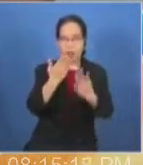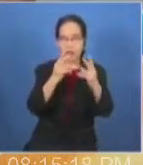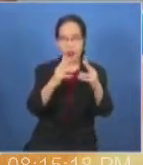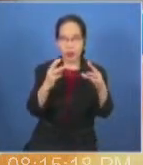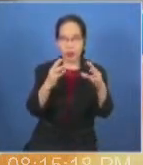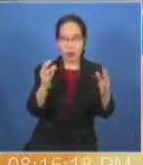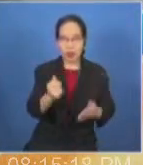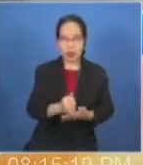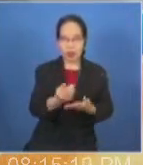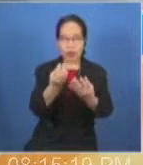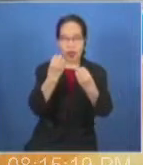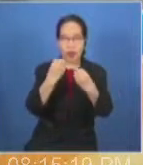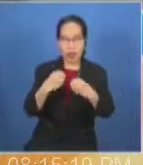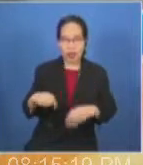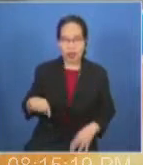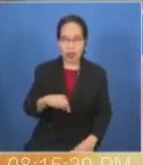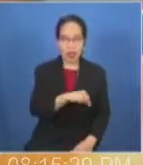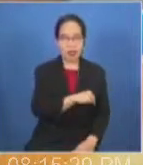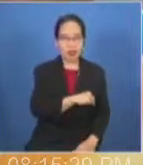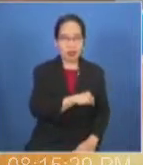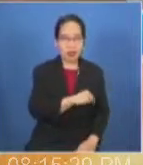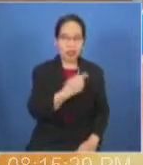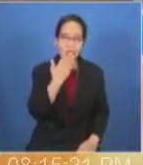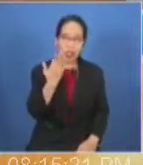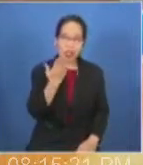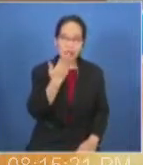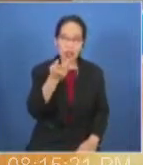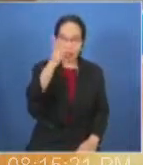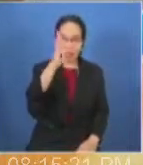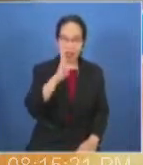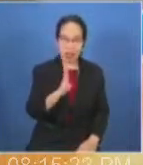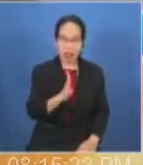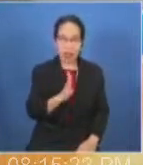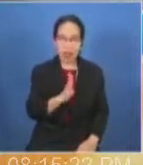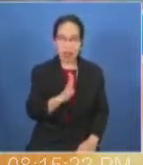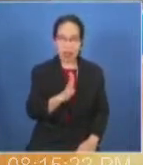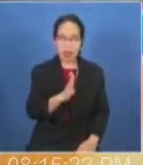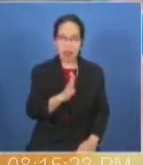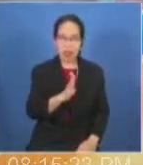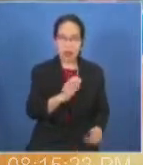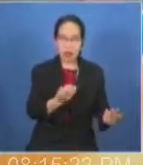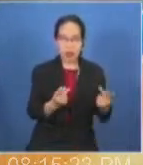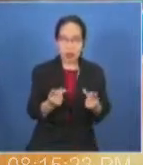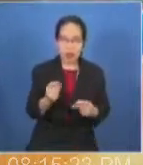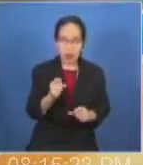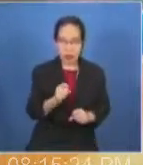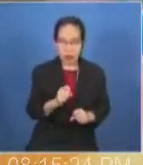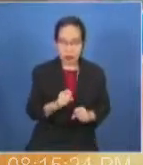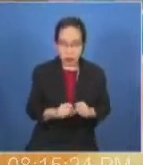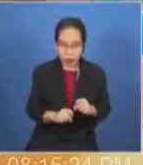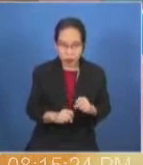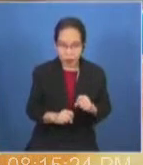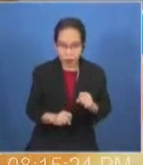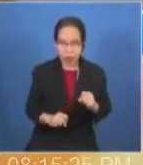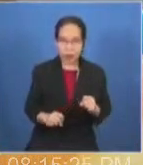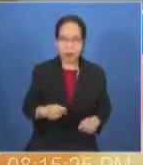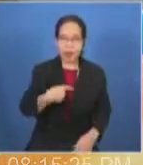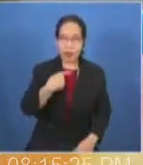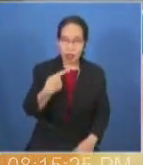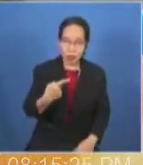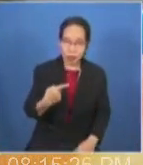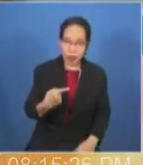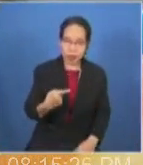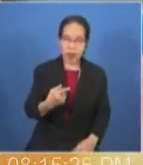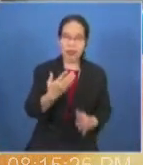Thank you to the MCGI for the help that you give. Thanks be to God for these opportunities.